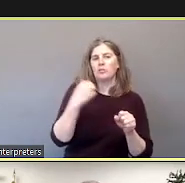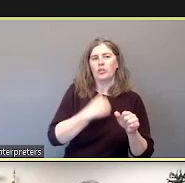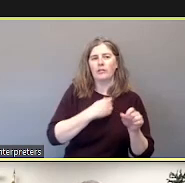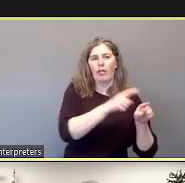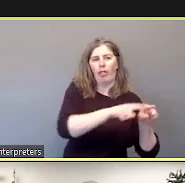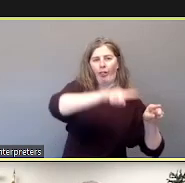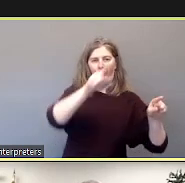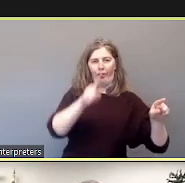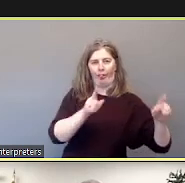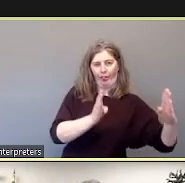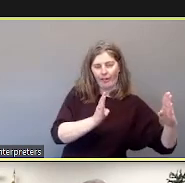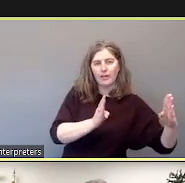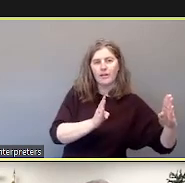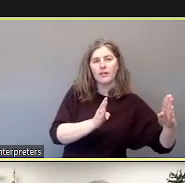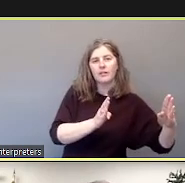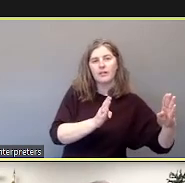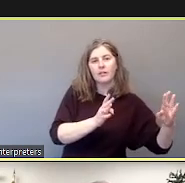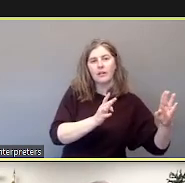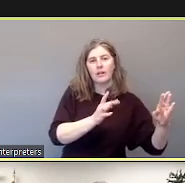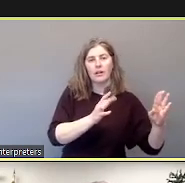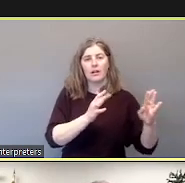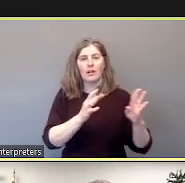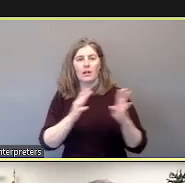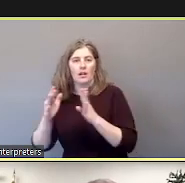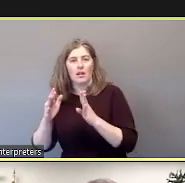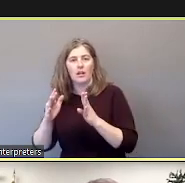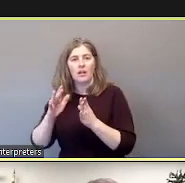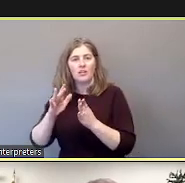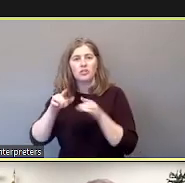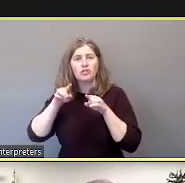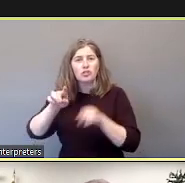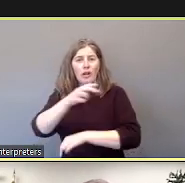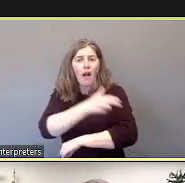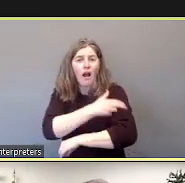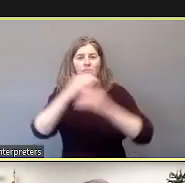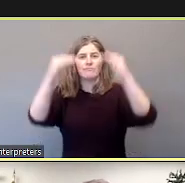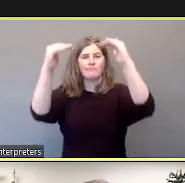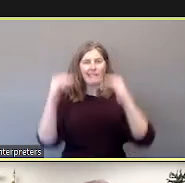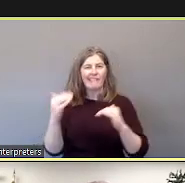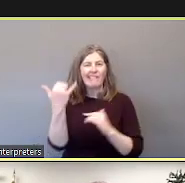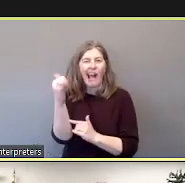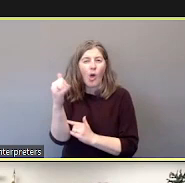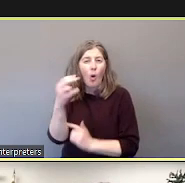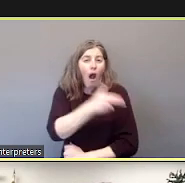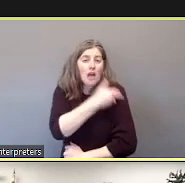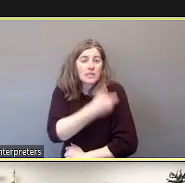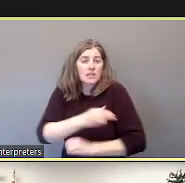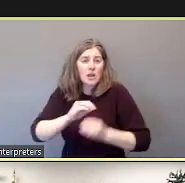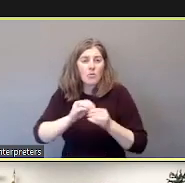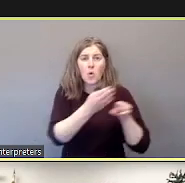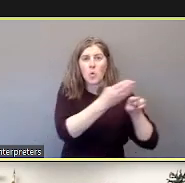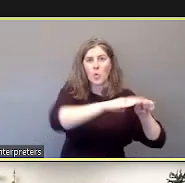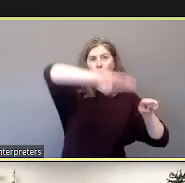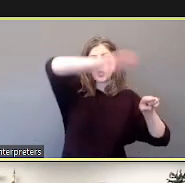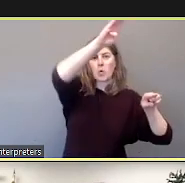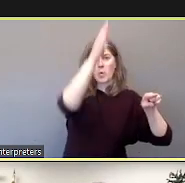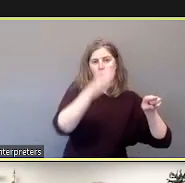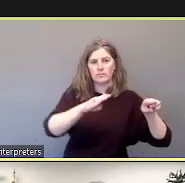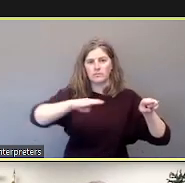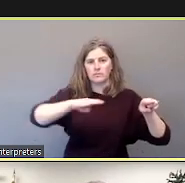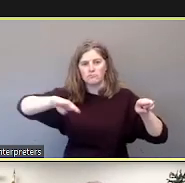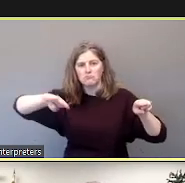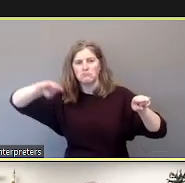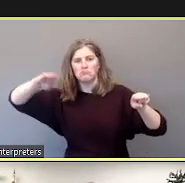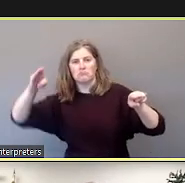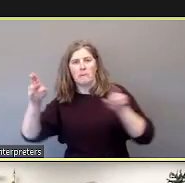And following that in the middle, the hospitalization rates, which almost got us high. This is the number of